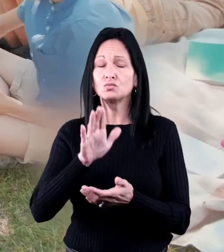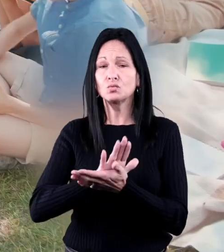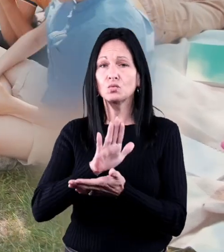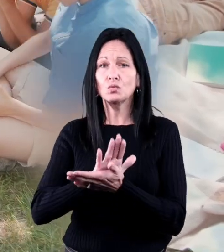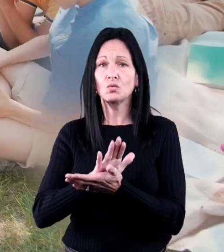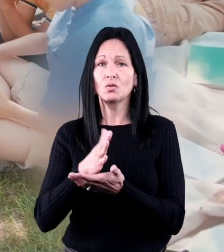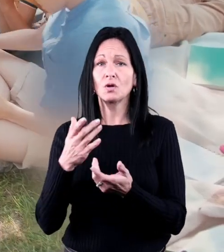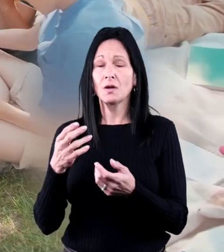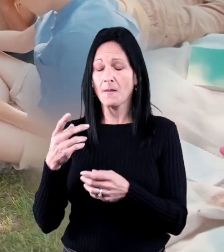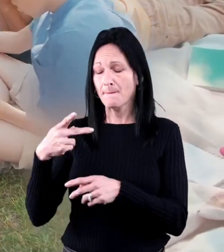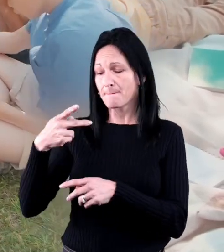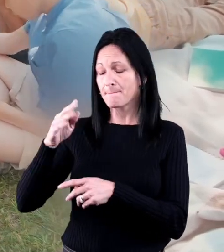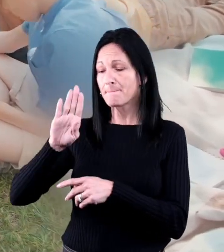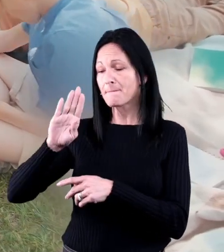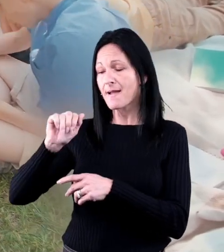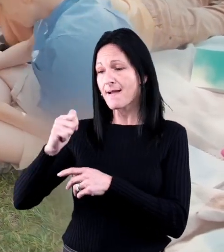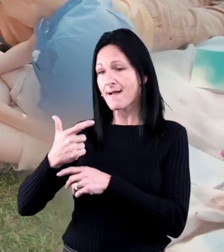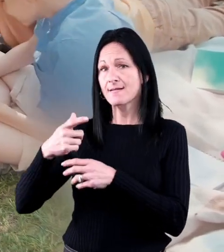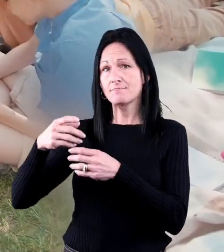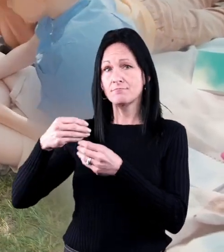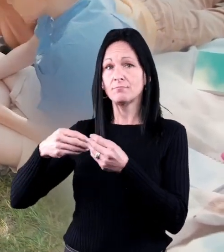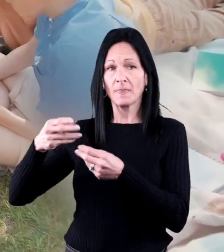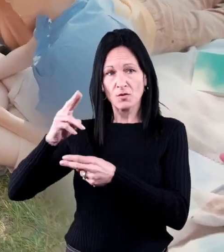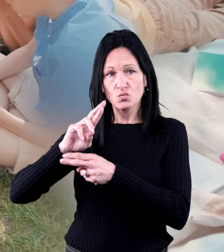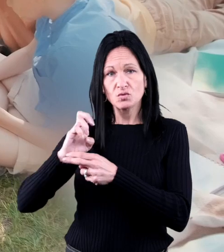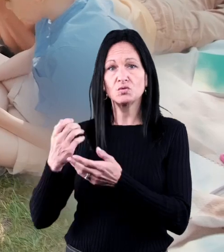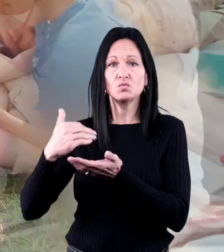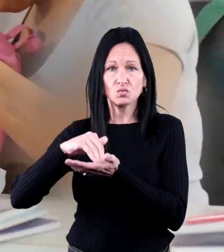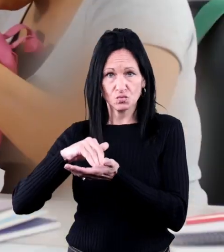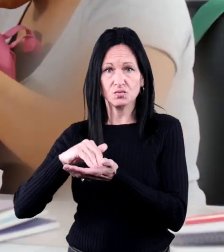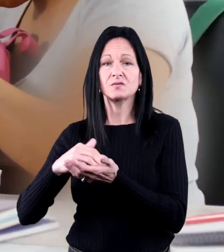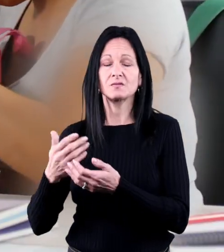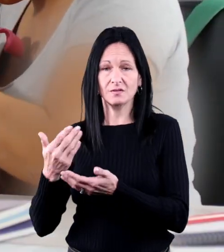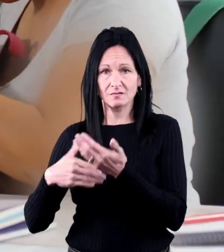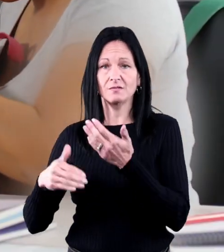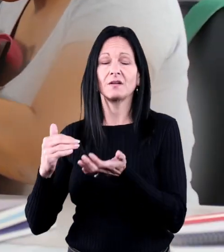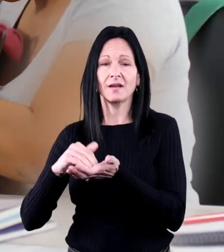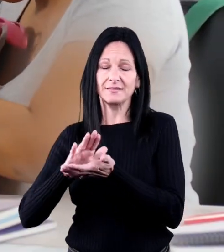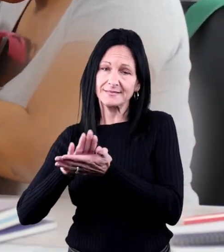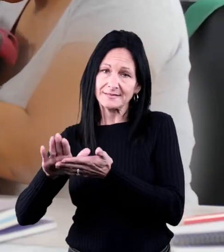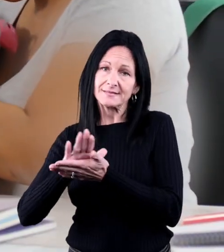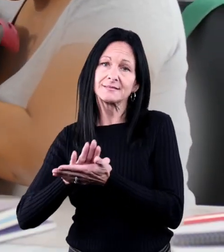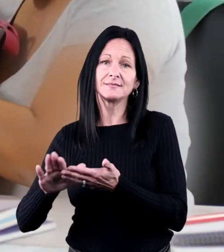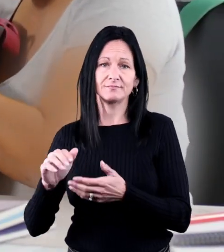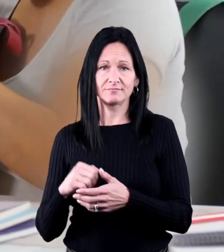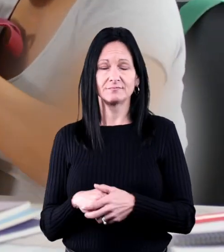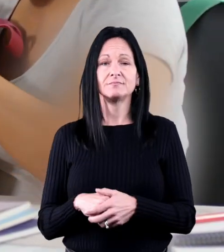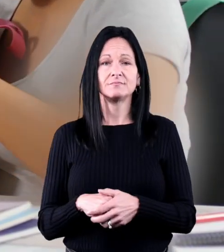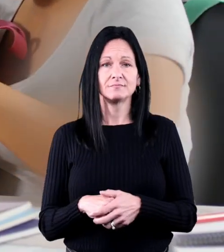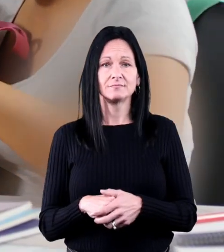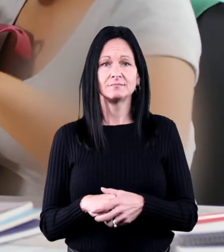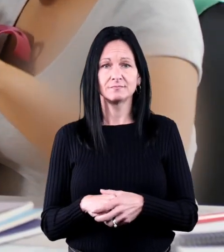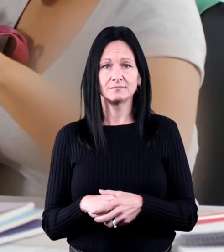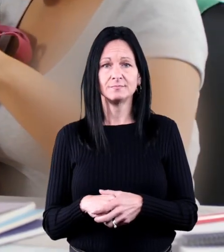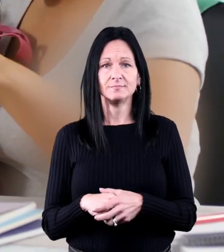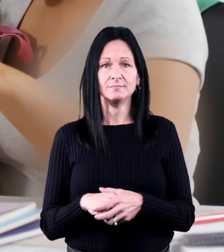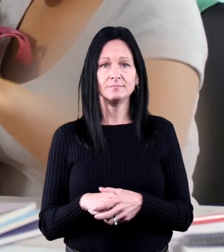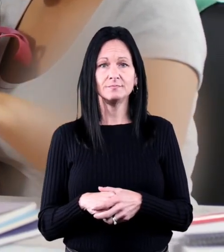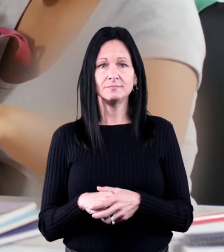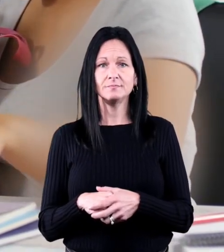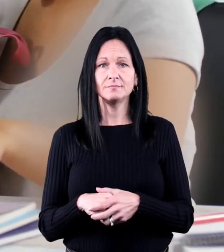school, instead of using plastic bags for your lunch items, try using containers that can be washed and reused again.